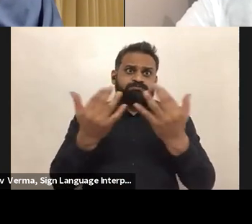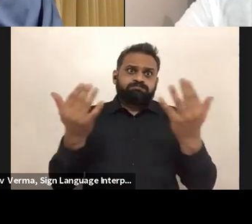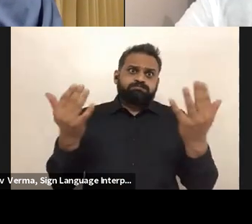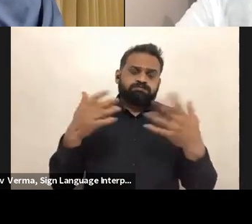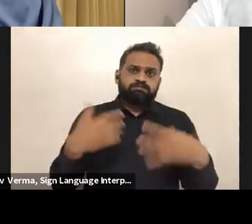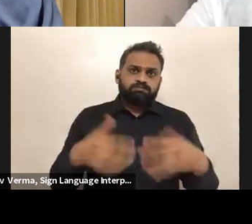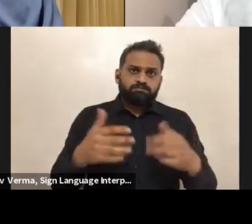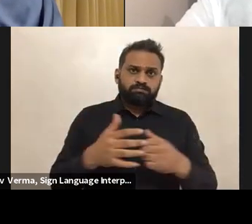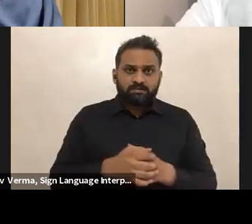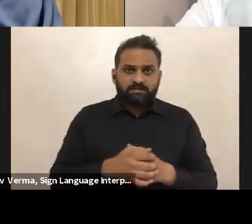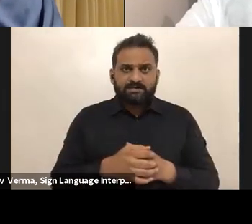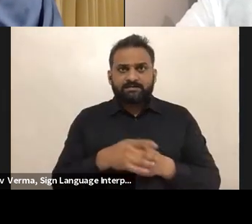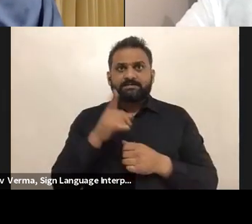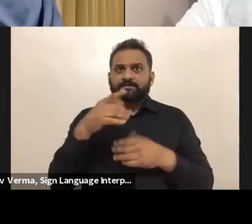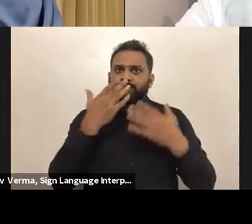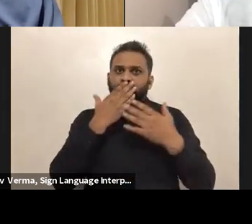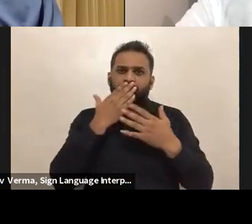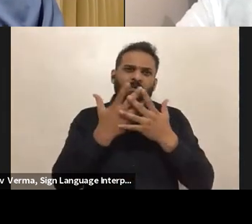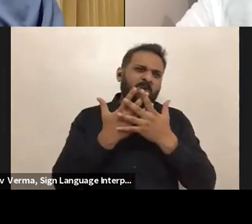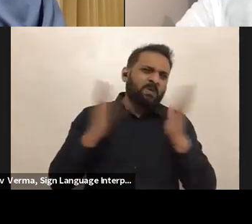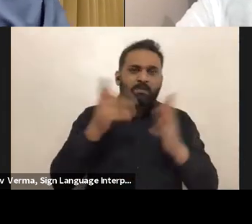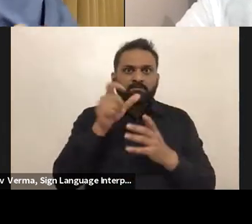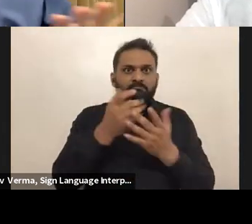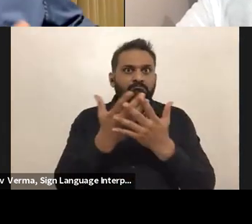but that's a lot of people. And